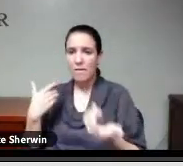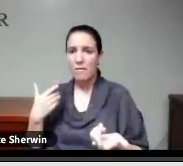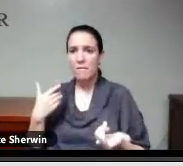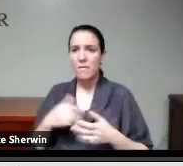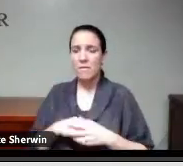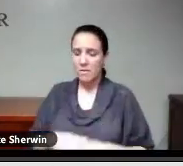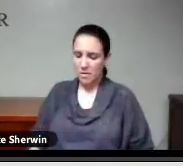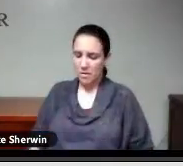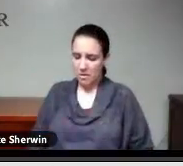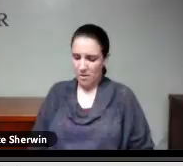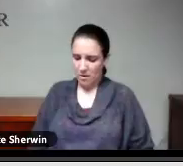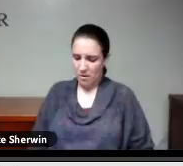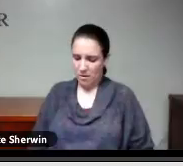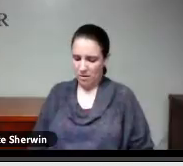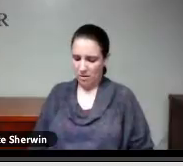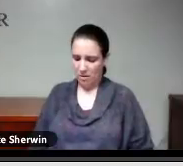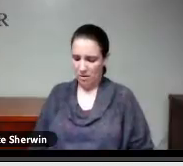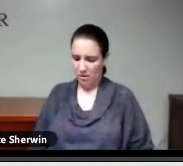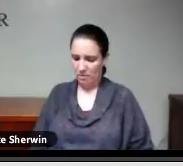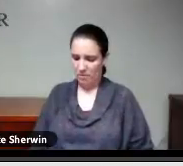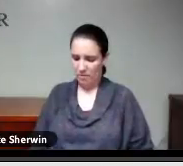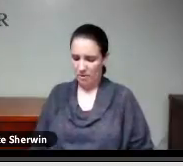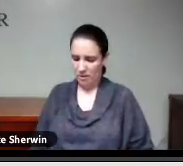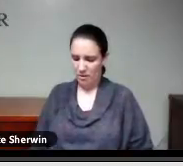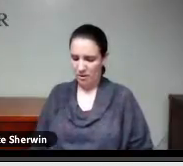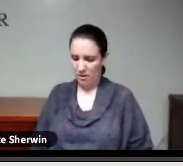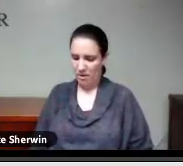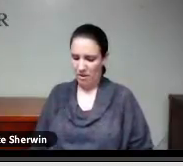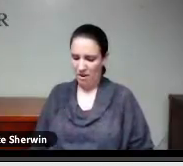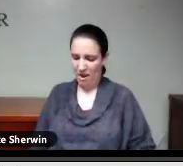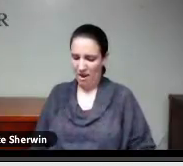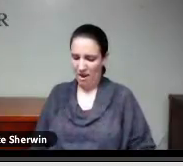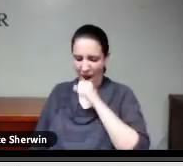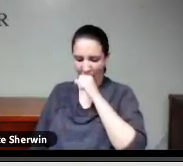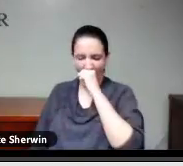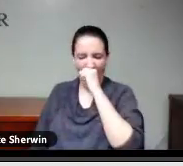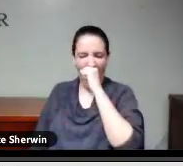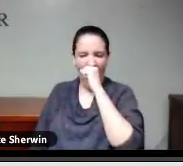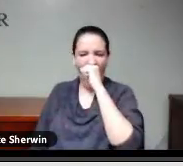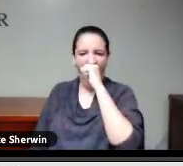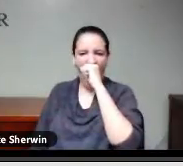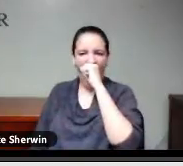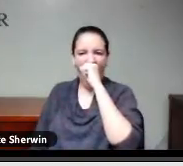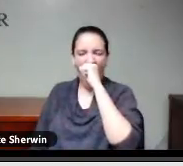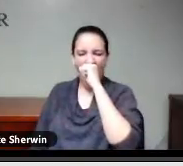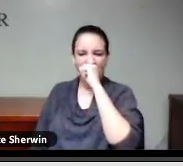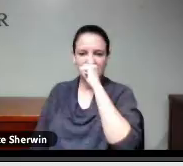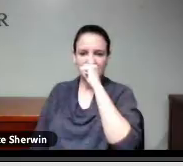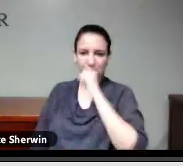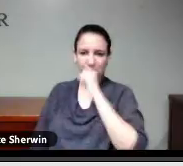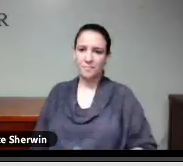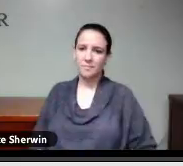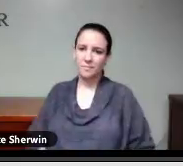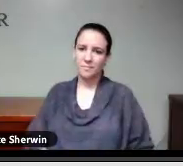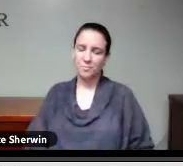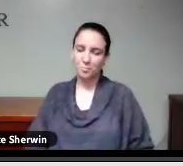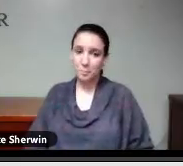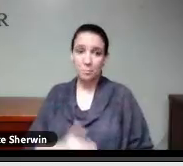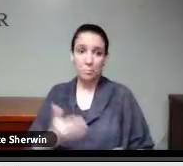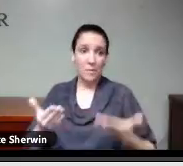expanding your hours would be useful for them? Is there a way that there could be a focus group or something like that that's done in a community